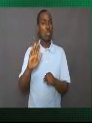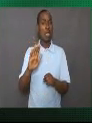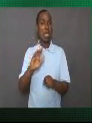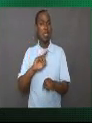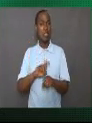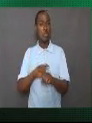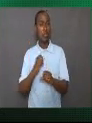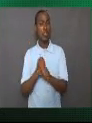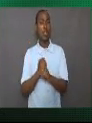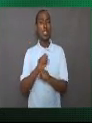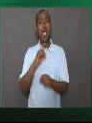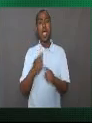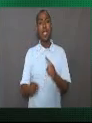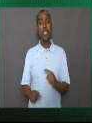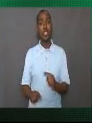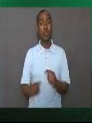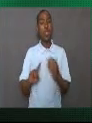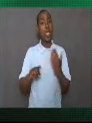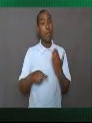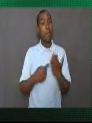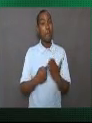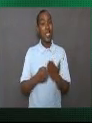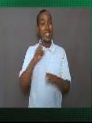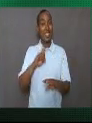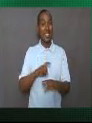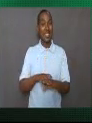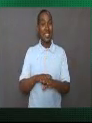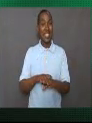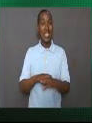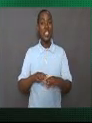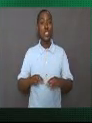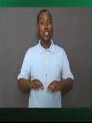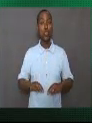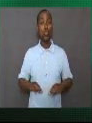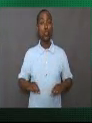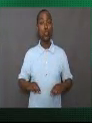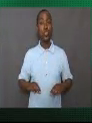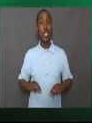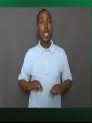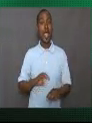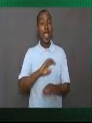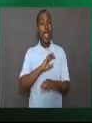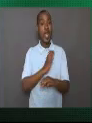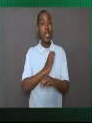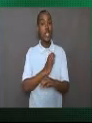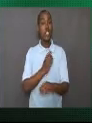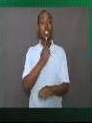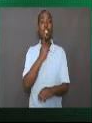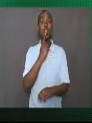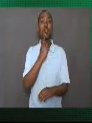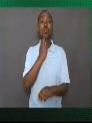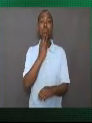In such cases, muscle cells obtain energy from glucose